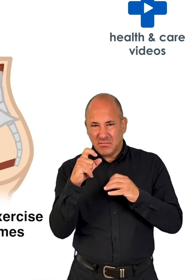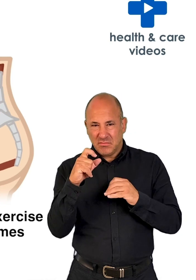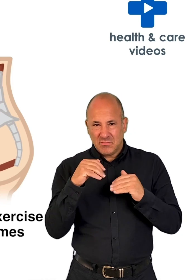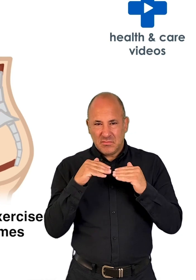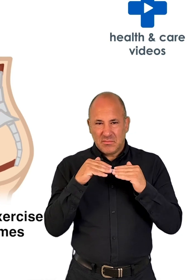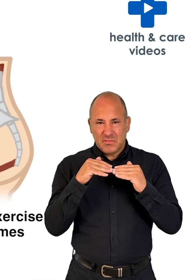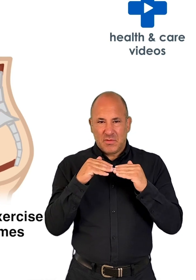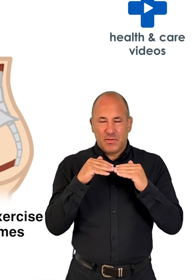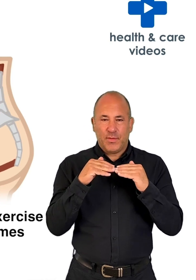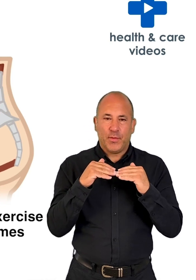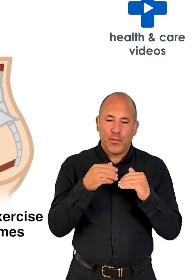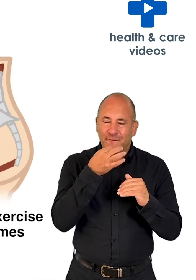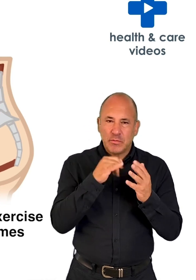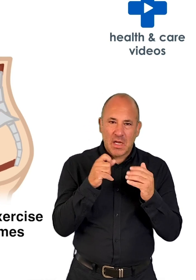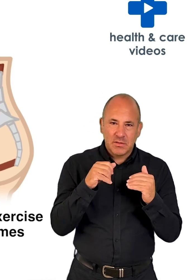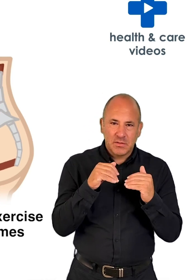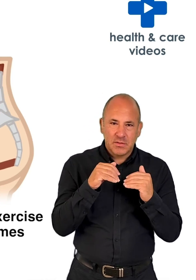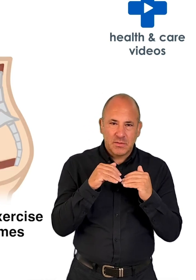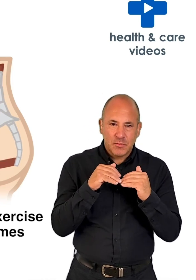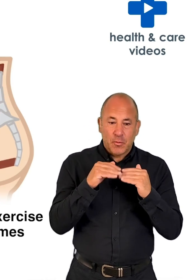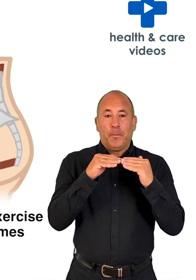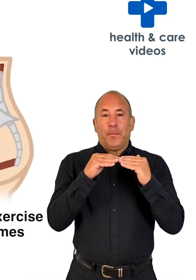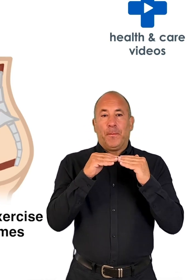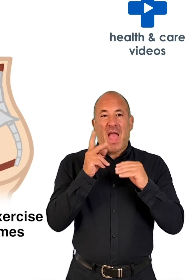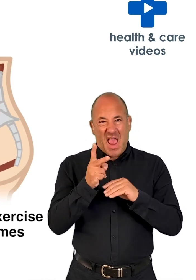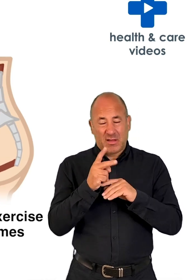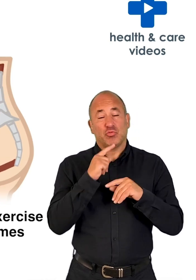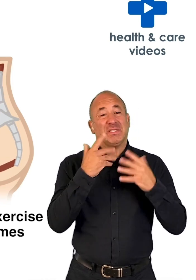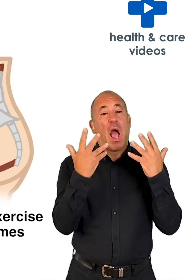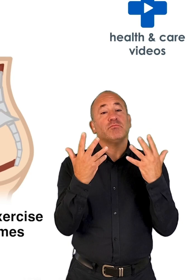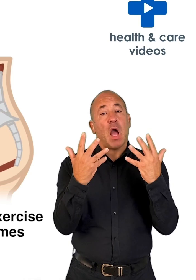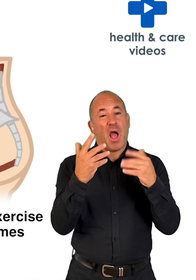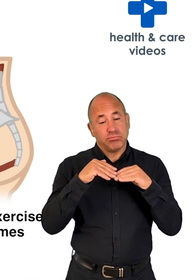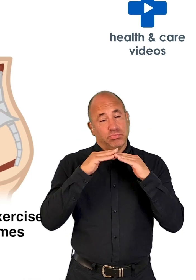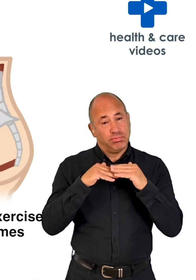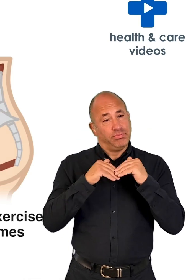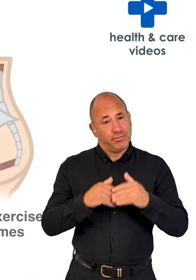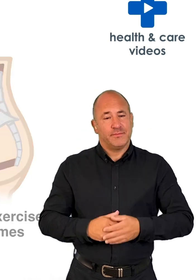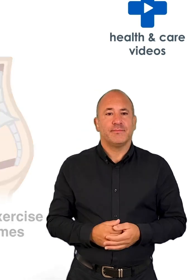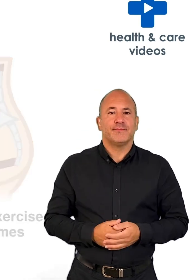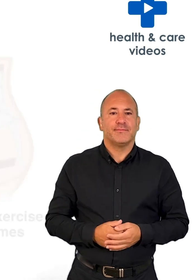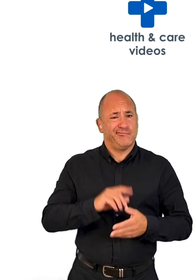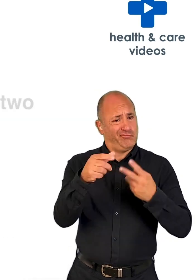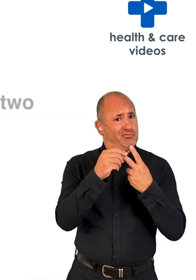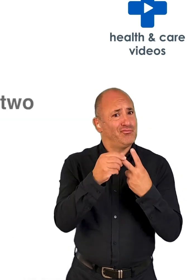for up to 10 seconds. Relax for a few seconds before repeating the exercise up to 10